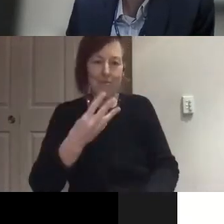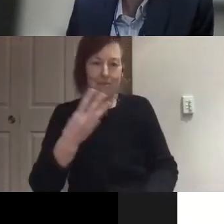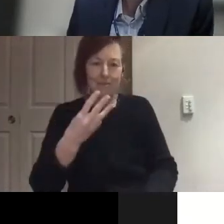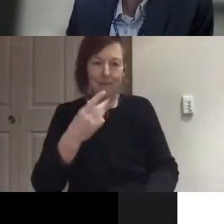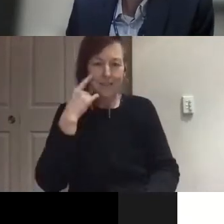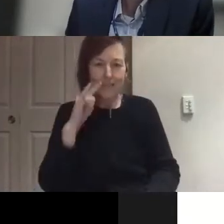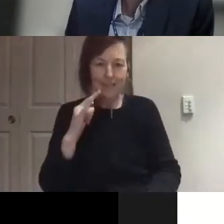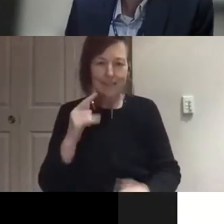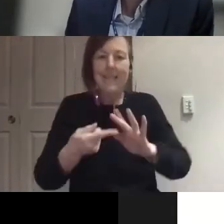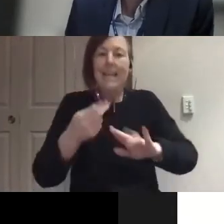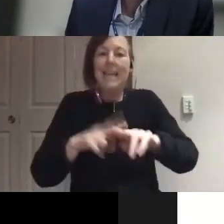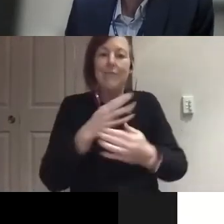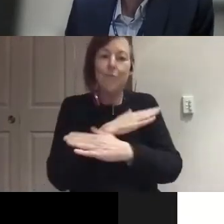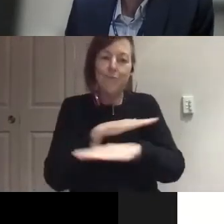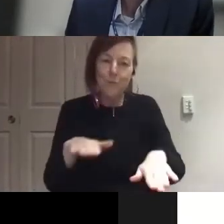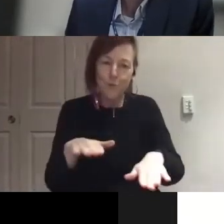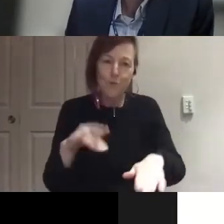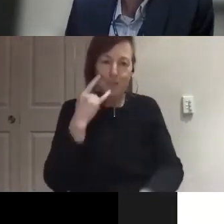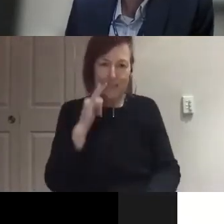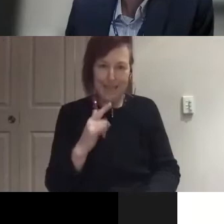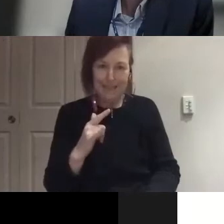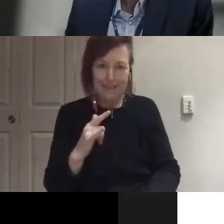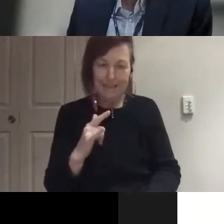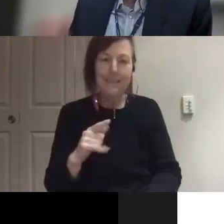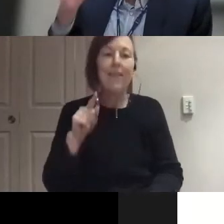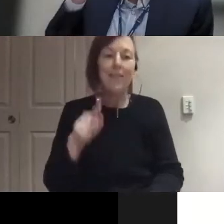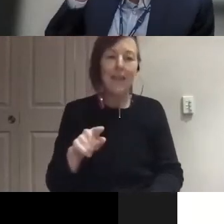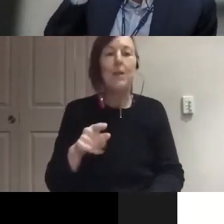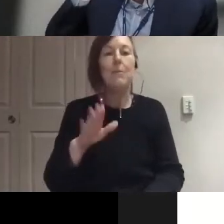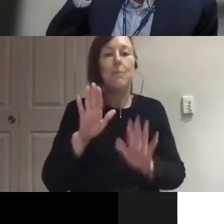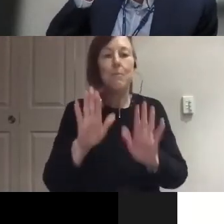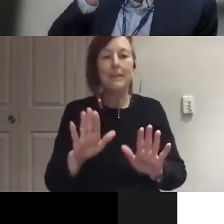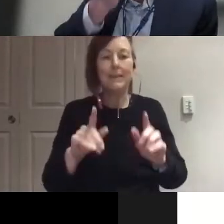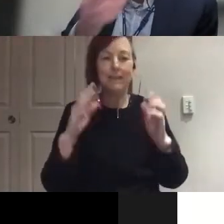Okay. Thanks, Paul. Thank you, Paul.